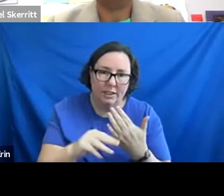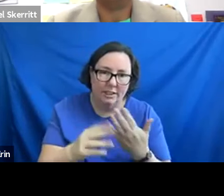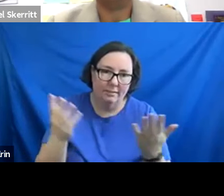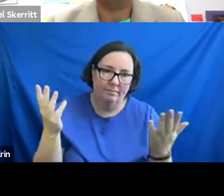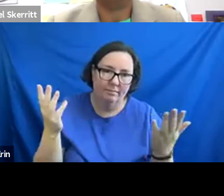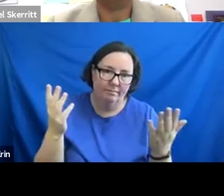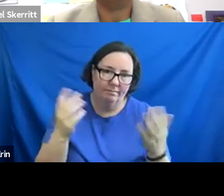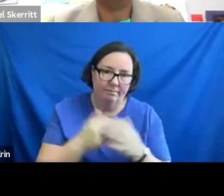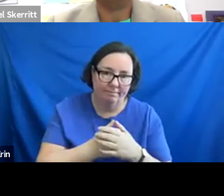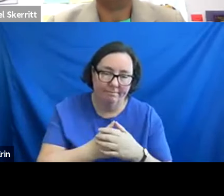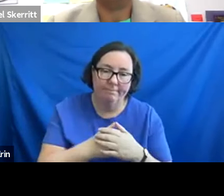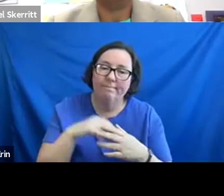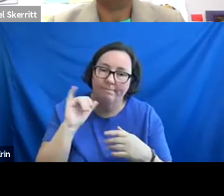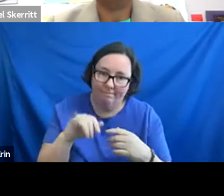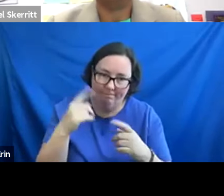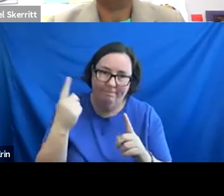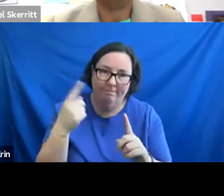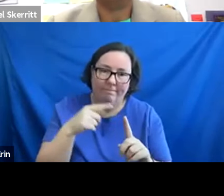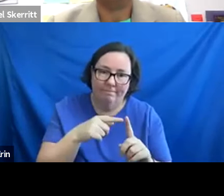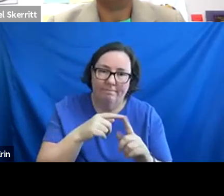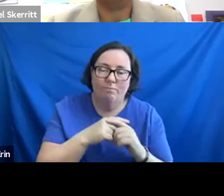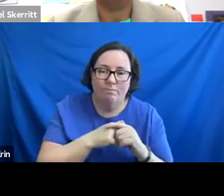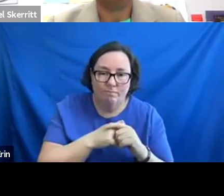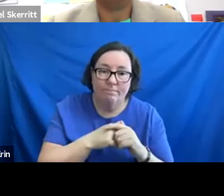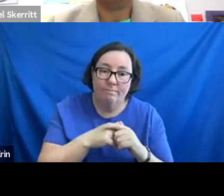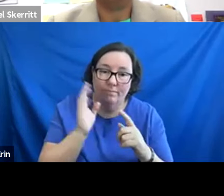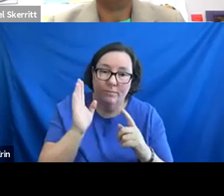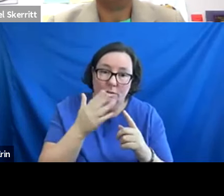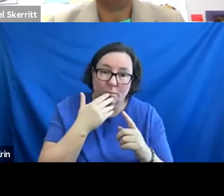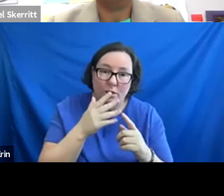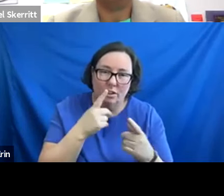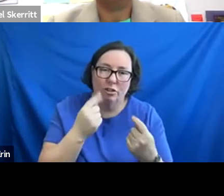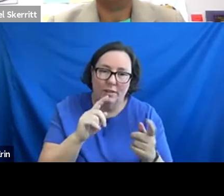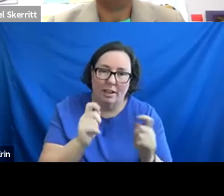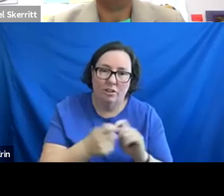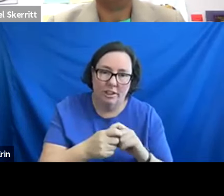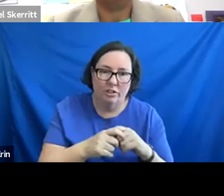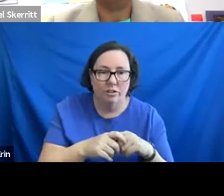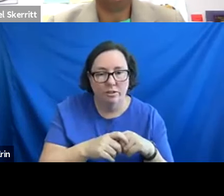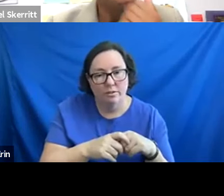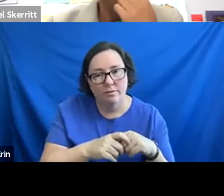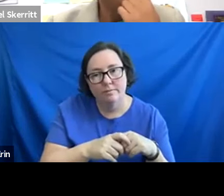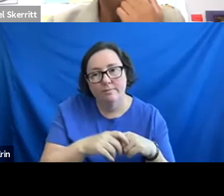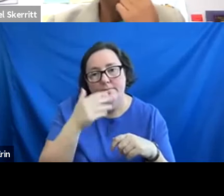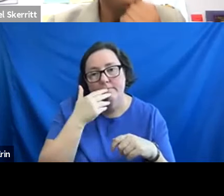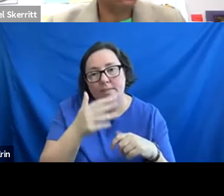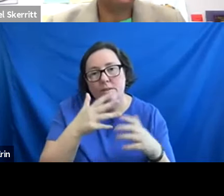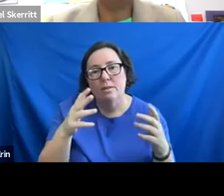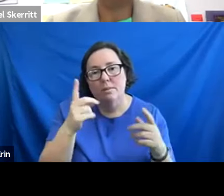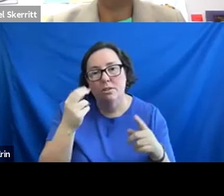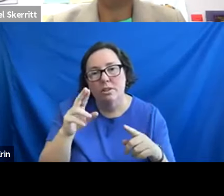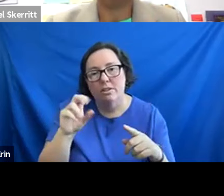So that is something that would be good to try to change. Thank you so much,